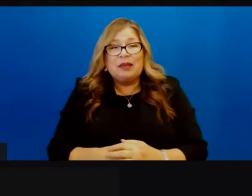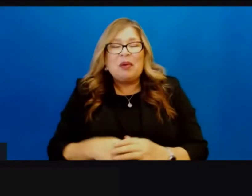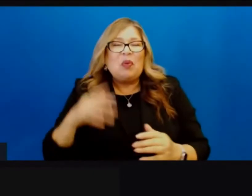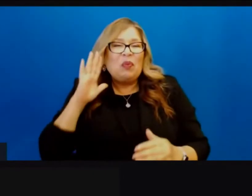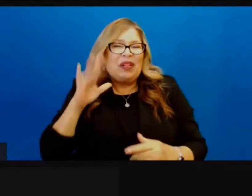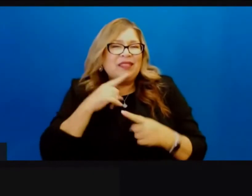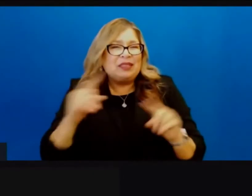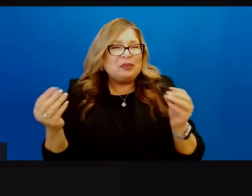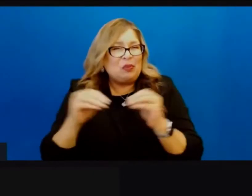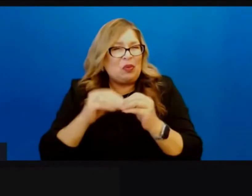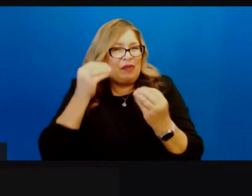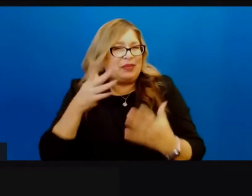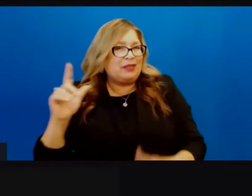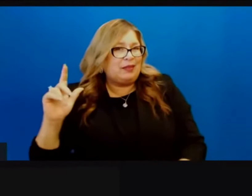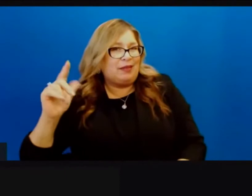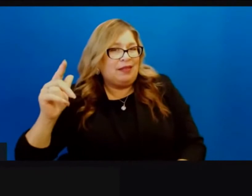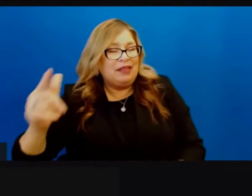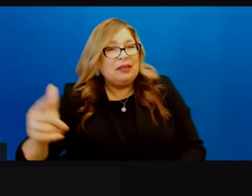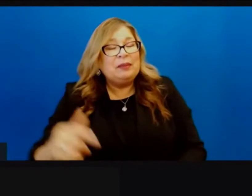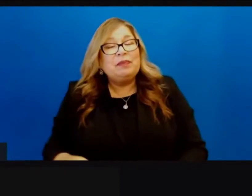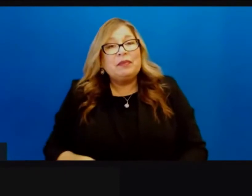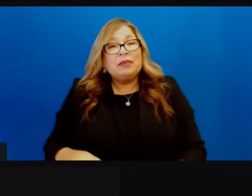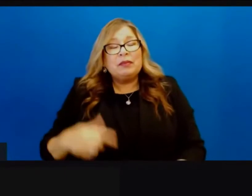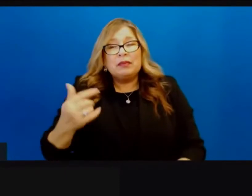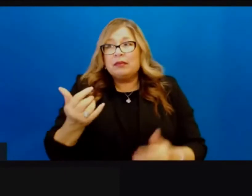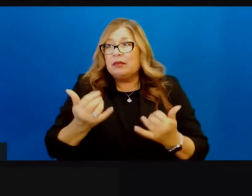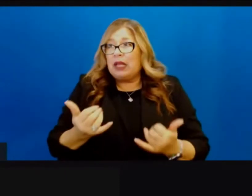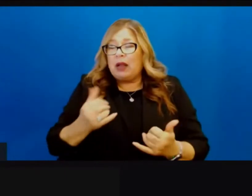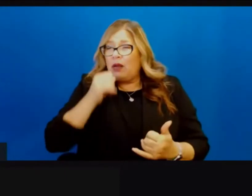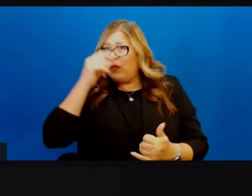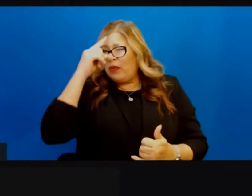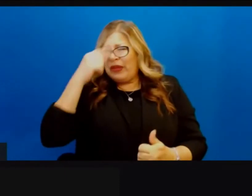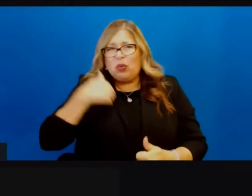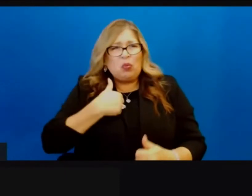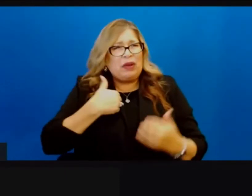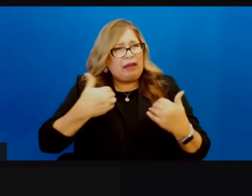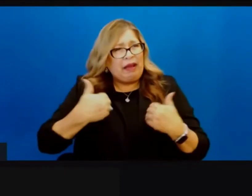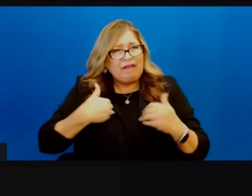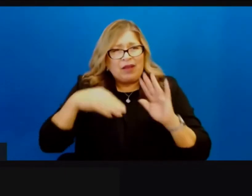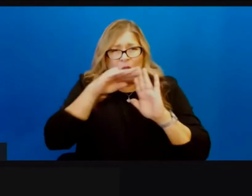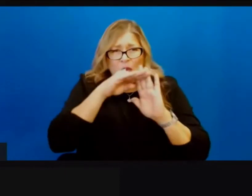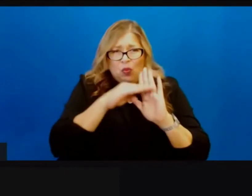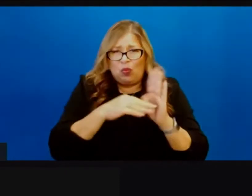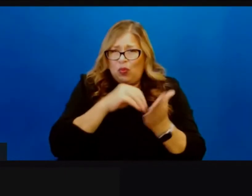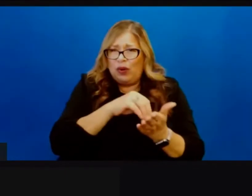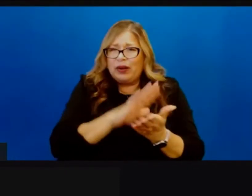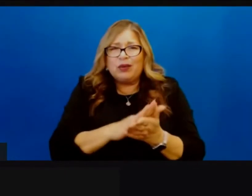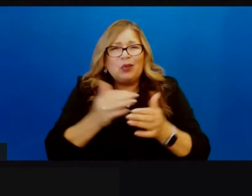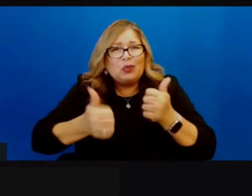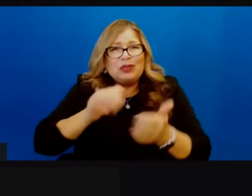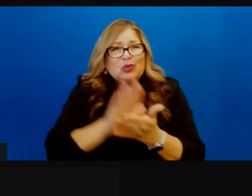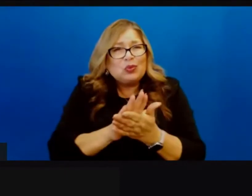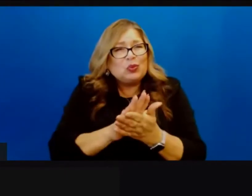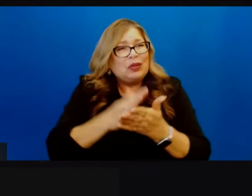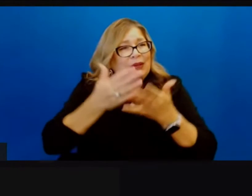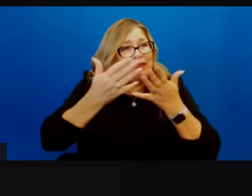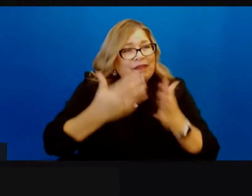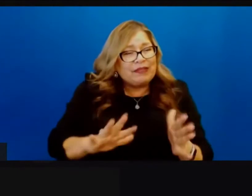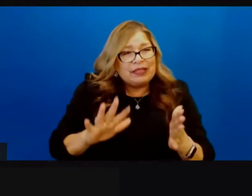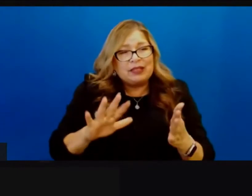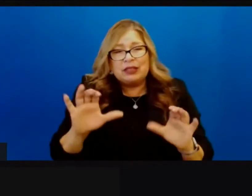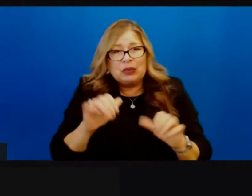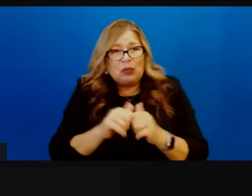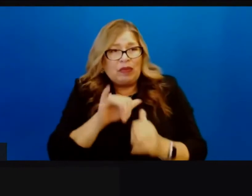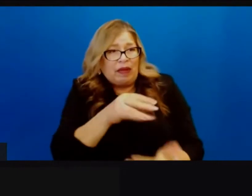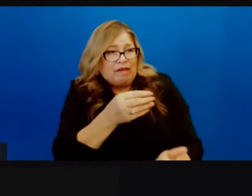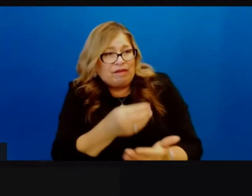come. I'm not aware that we have a record of which districts and which schools did what with some of that funding